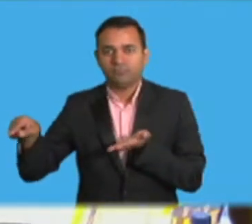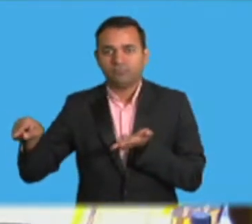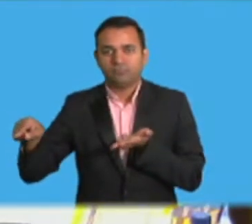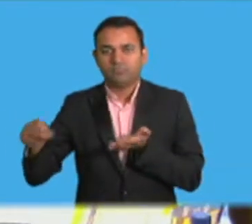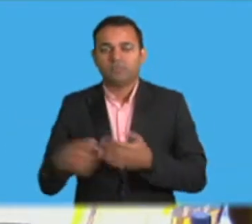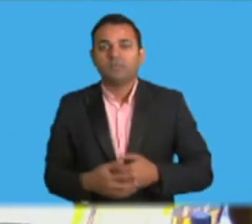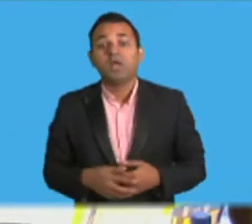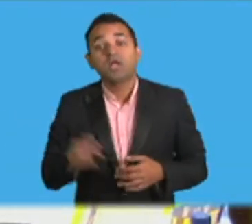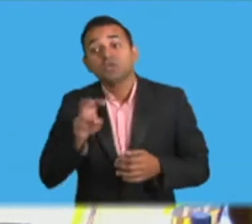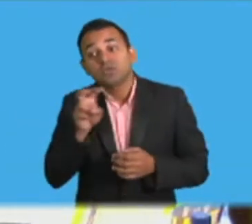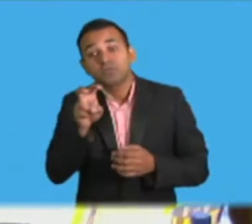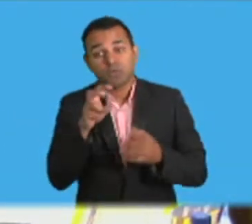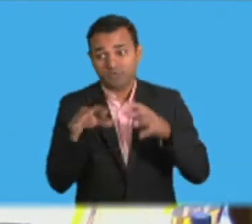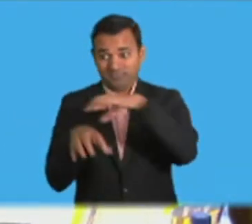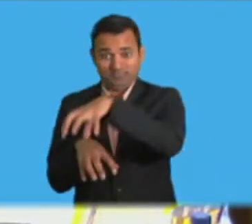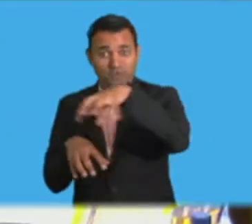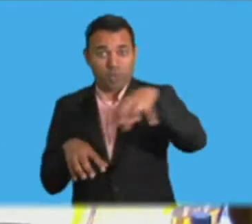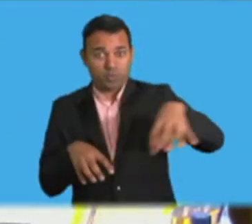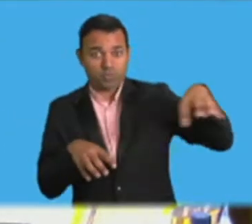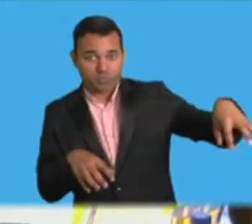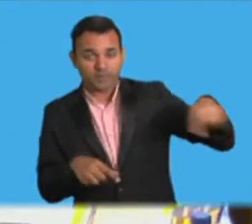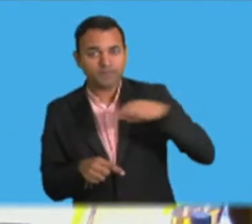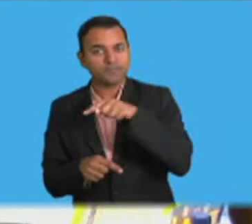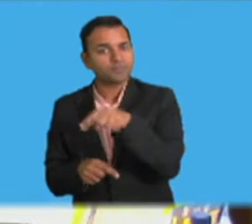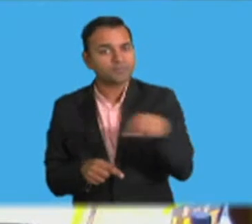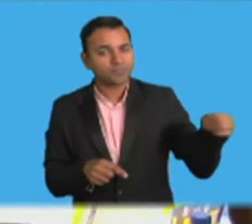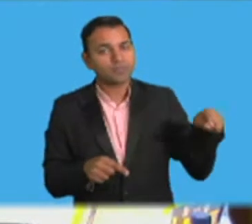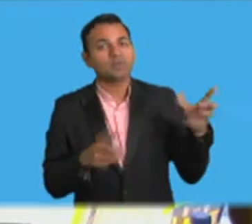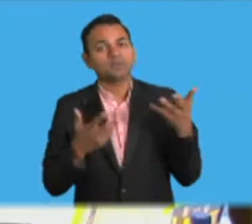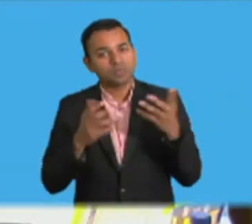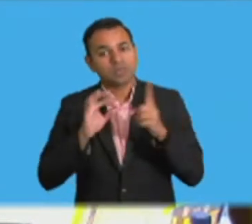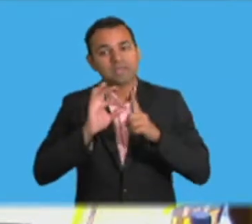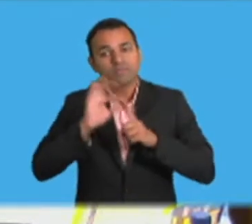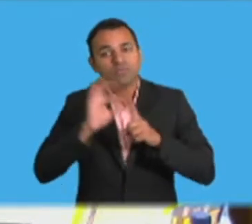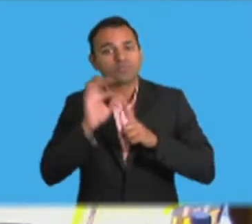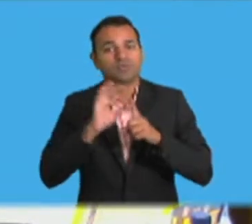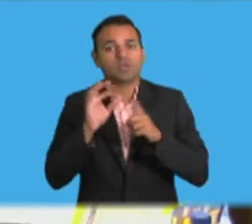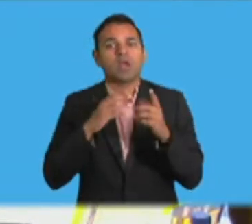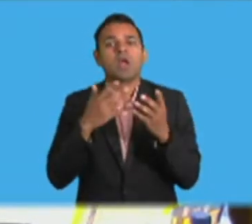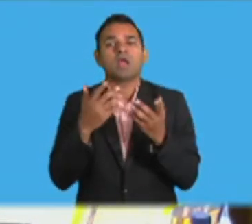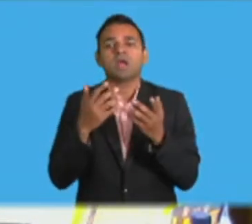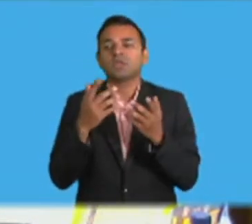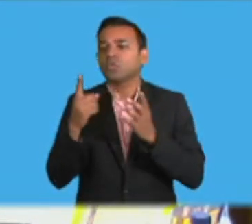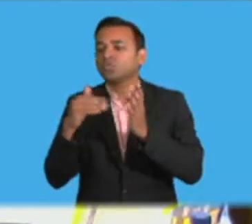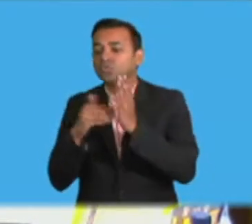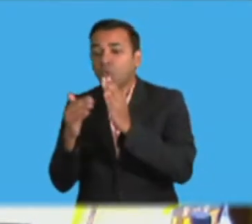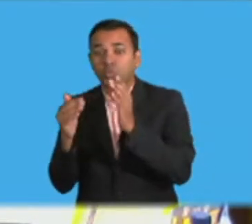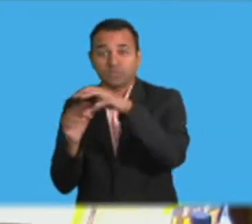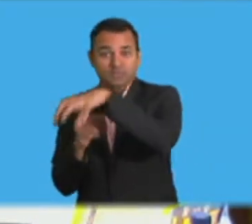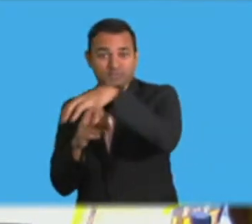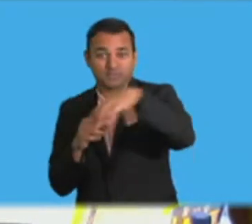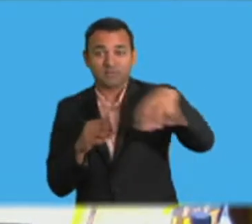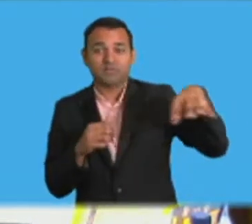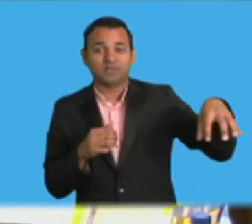customer services. Madam Speaker, the purpose of zone coding. The purpose of zone coding number plate